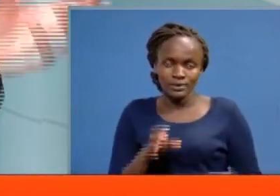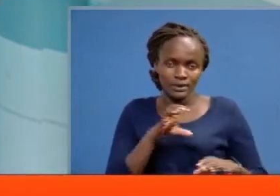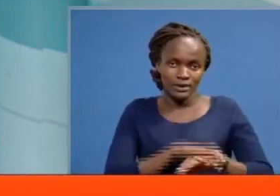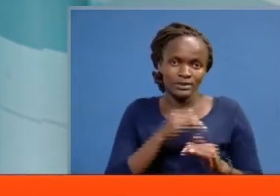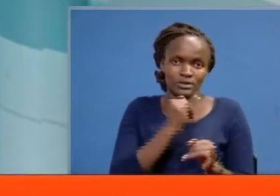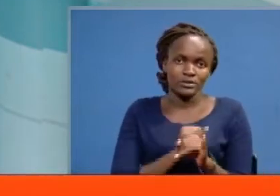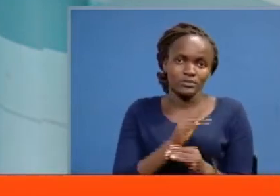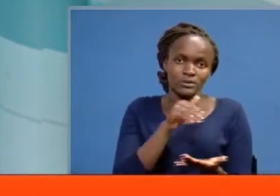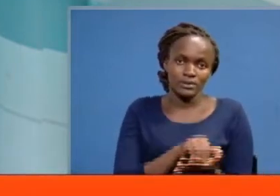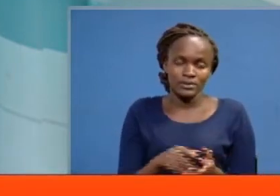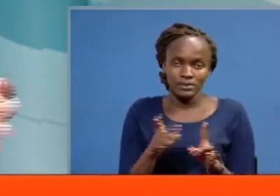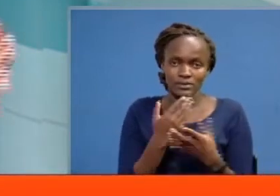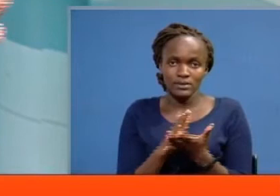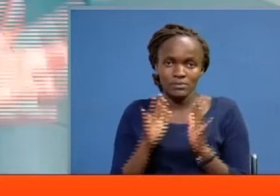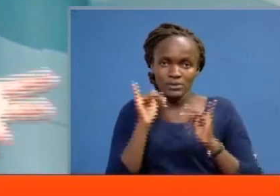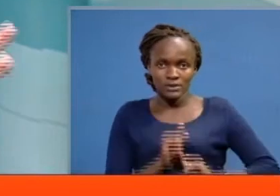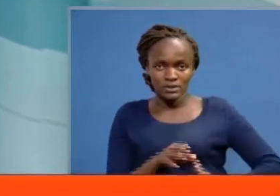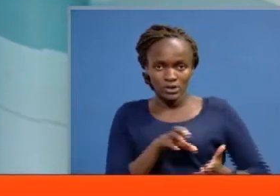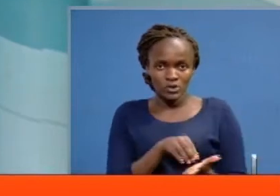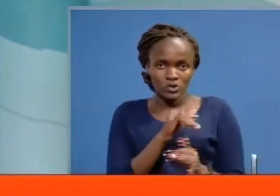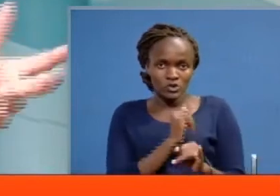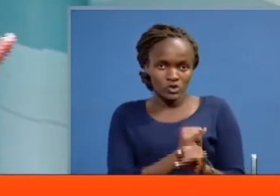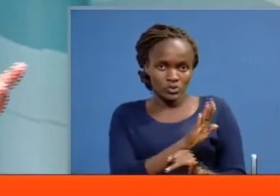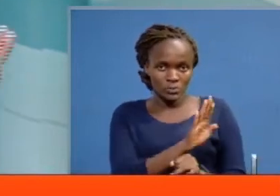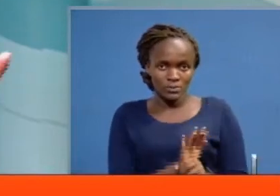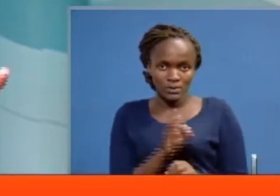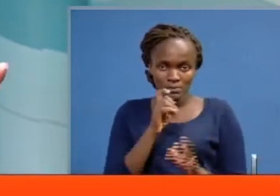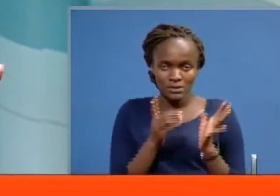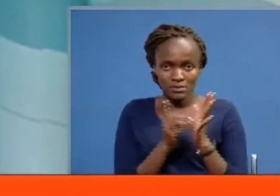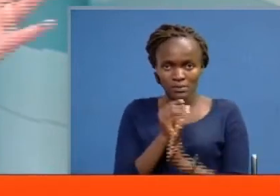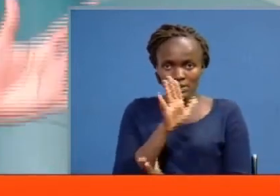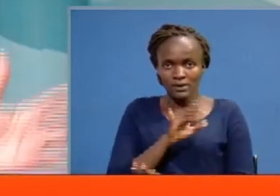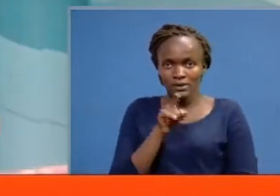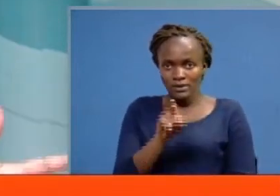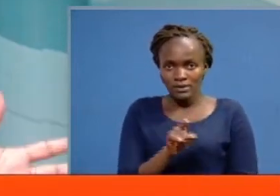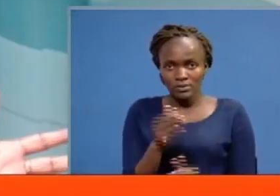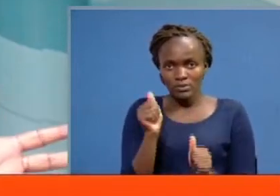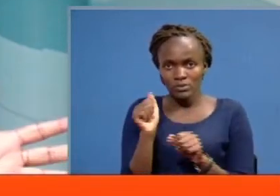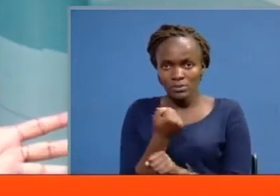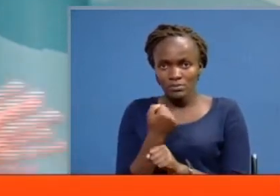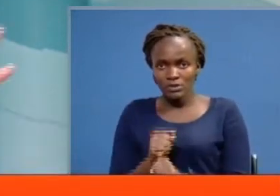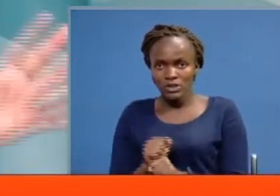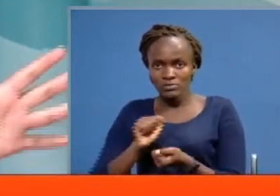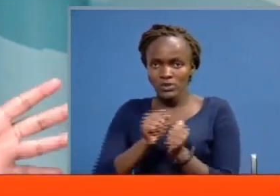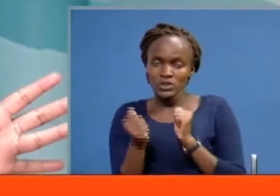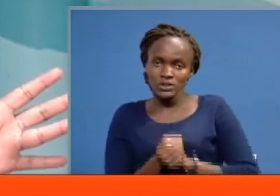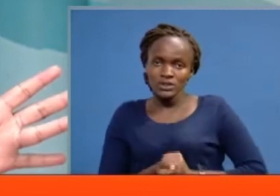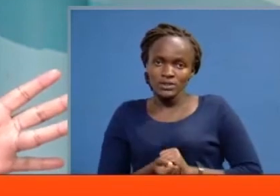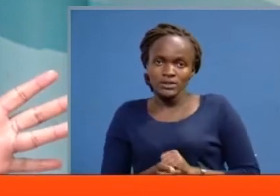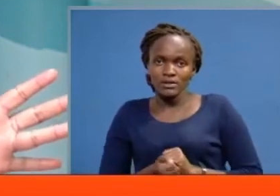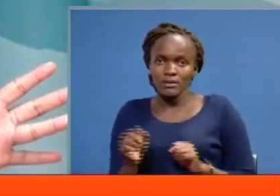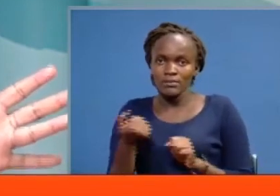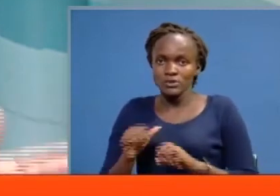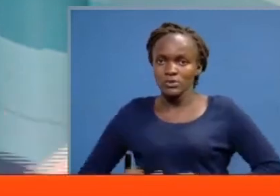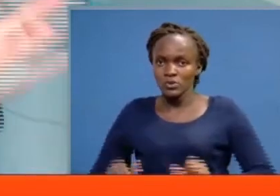or were maintained. So you need to grow to your career in a level that you are irreplaceable. You know, the business cannot do